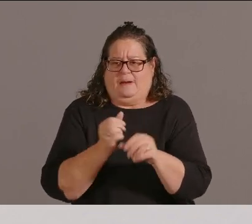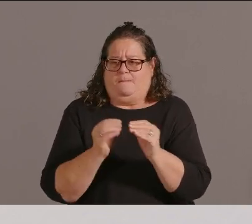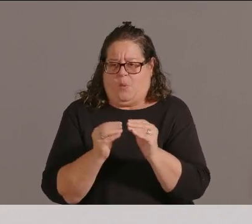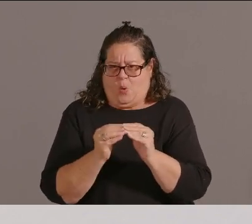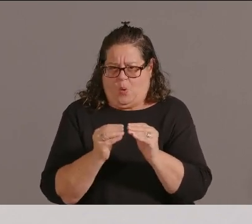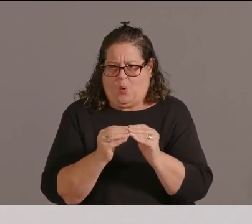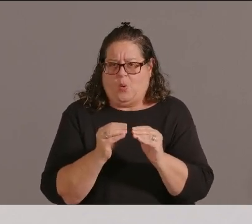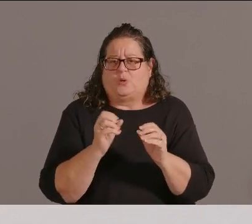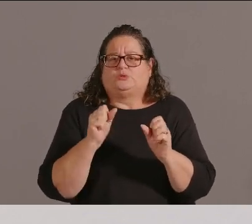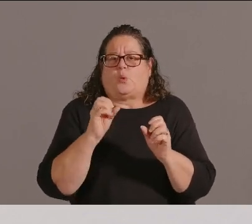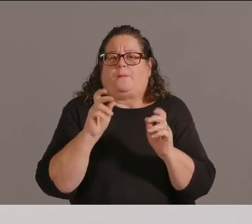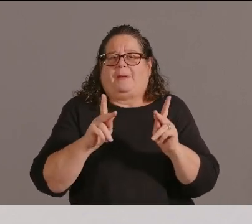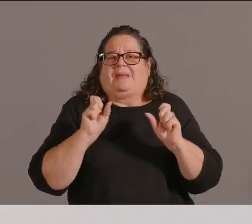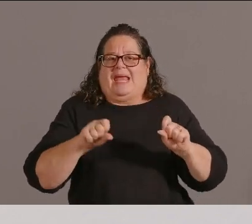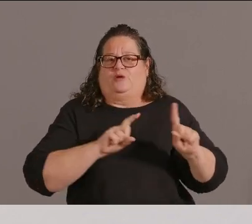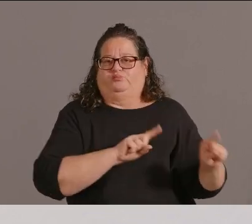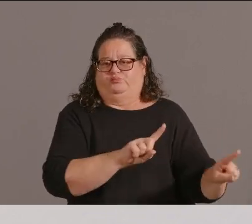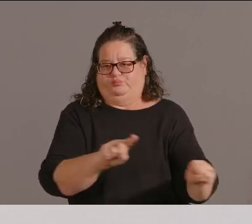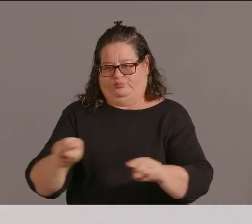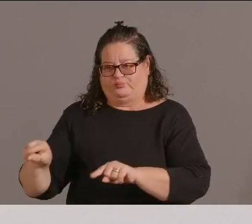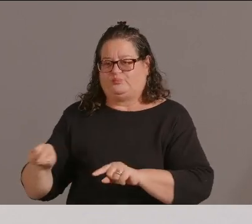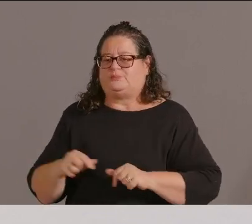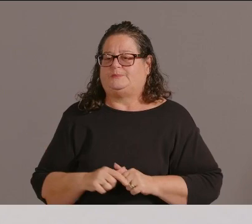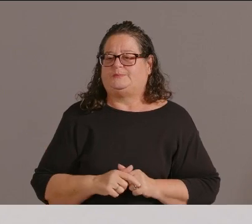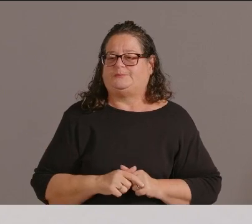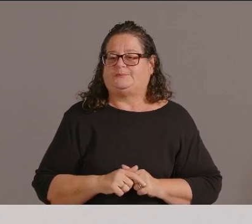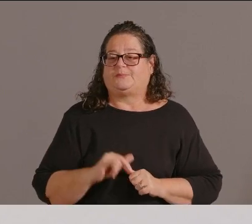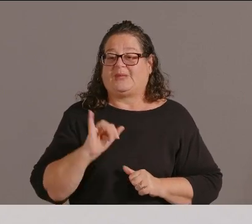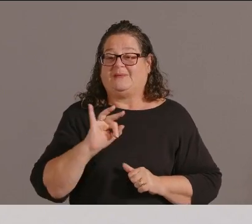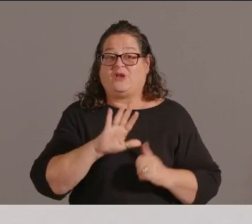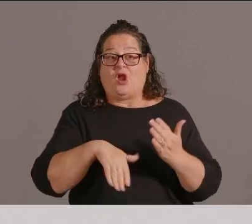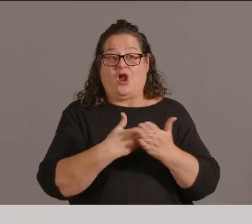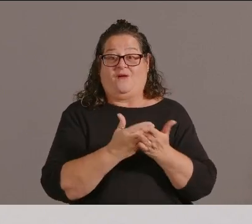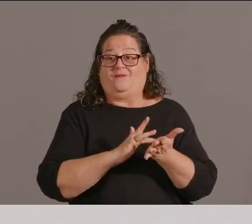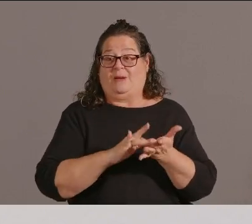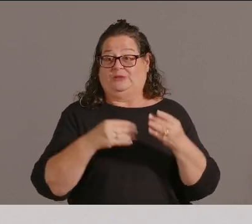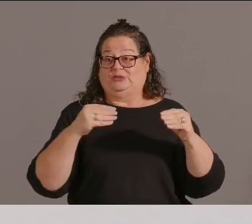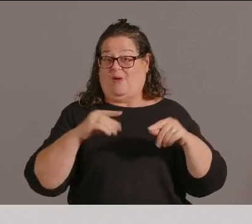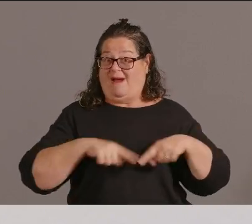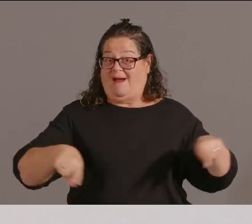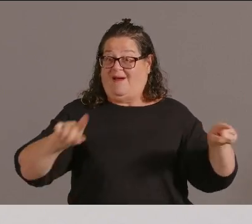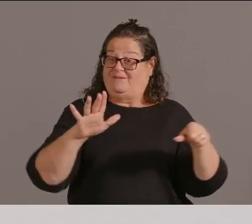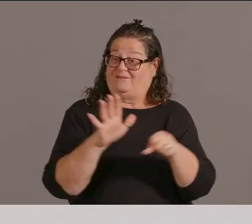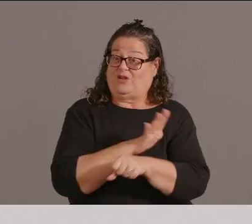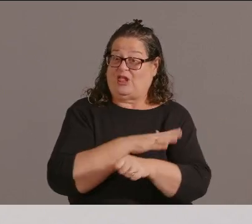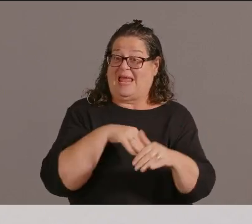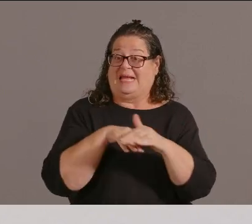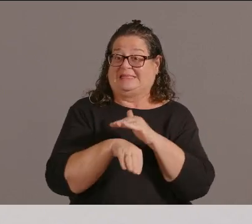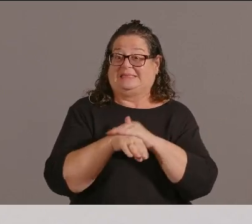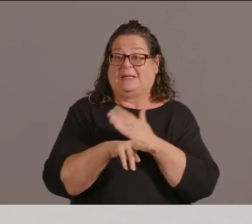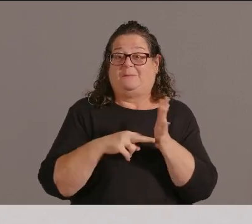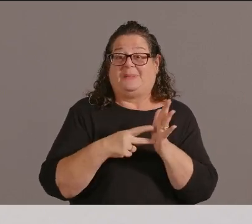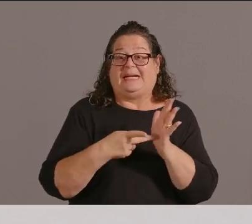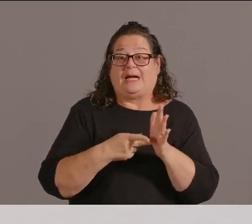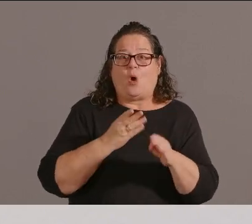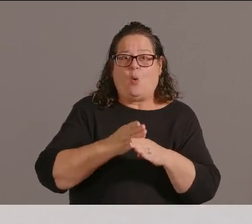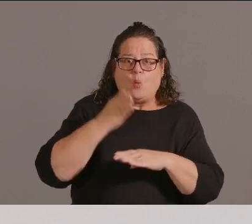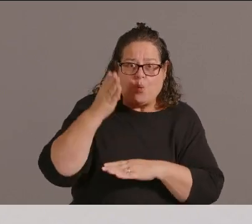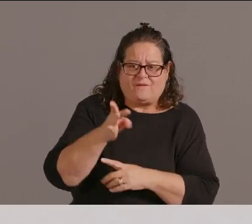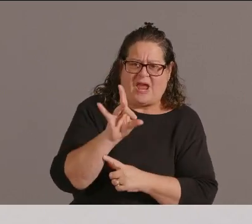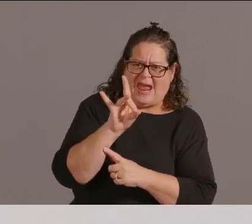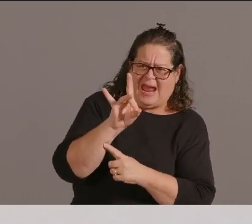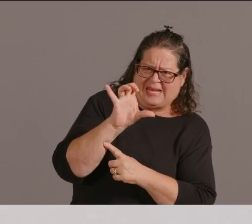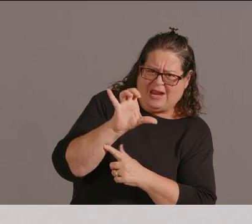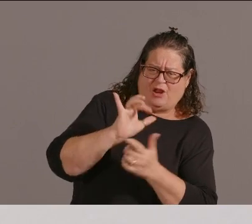all pharmacies were fully activated, we'd have over 800 pharmacies statewide that could be administering vaccine. But we